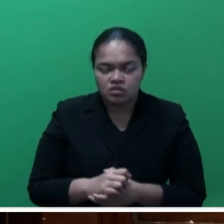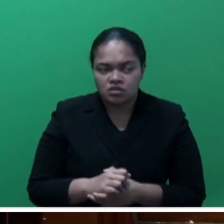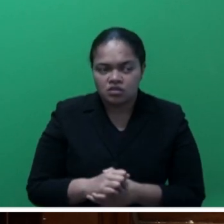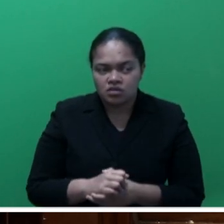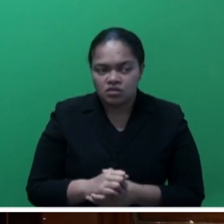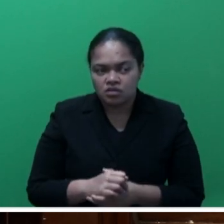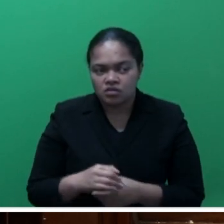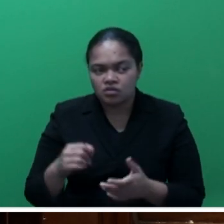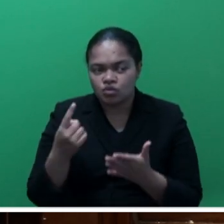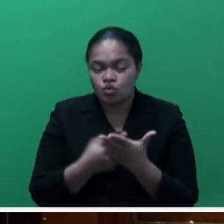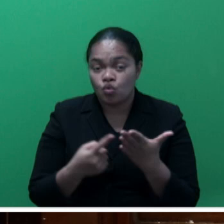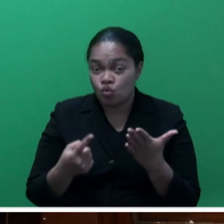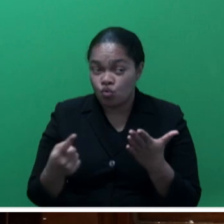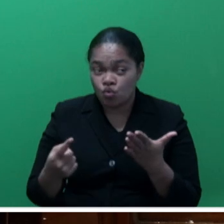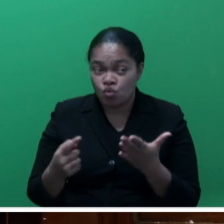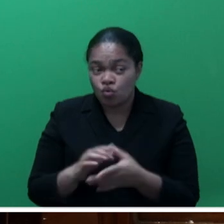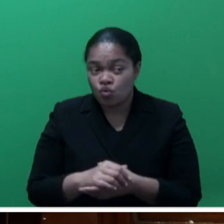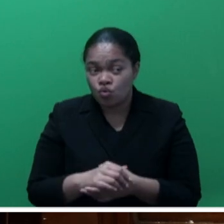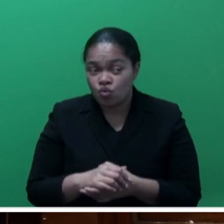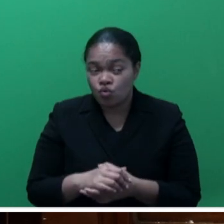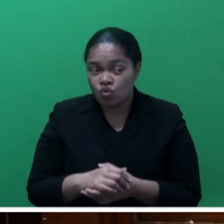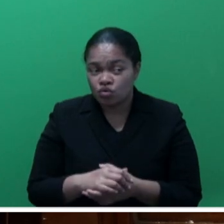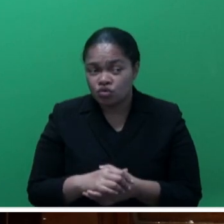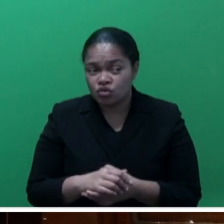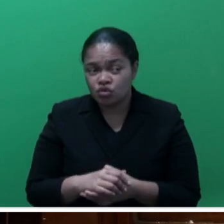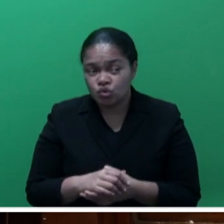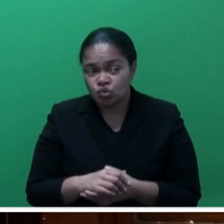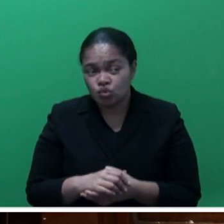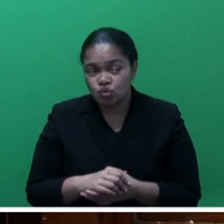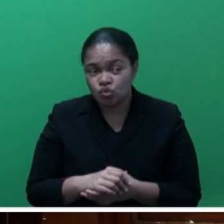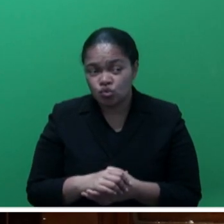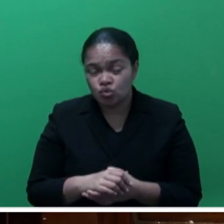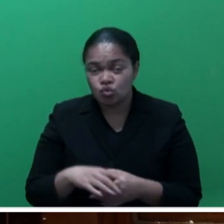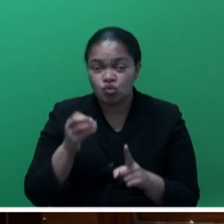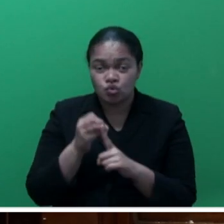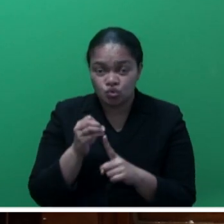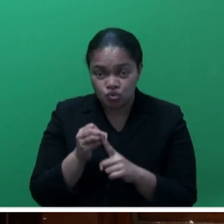It's wholly insufficient in the case of significant environmental offenses.